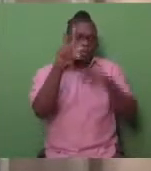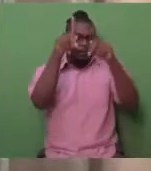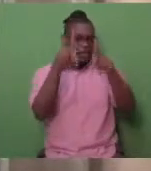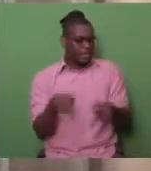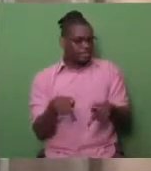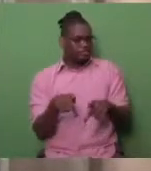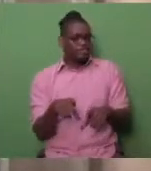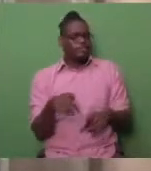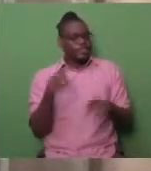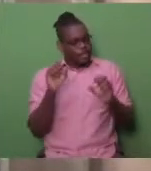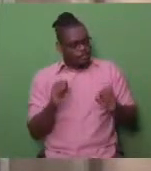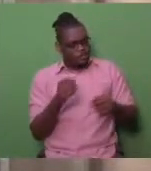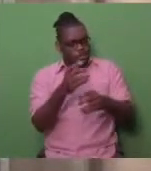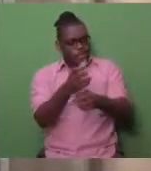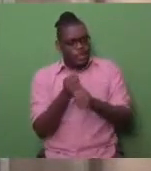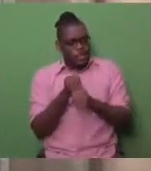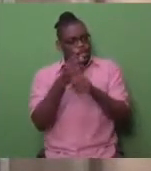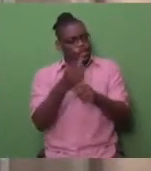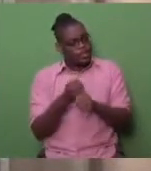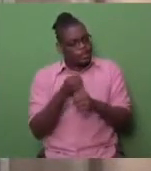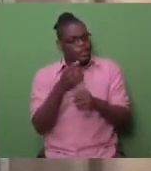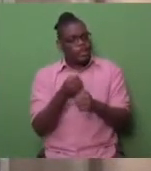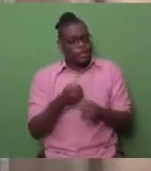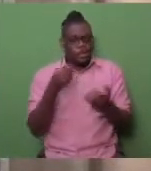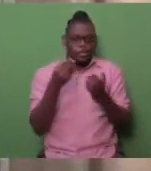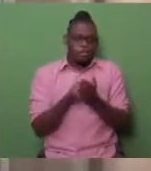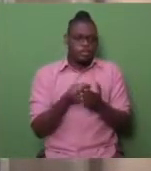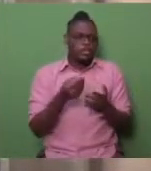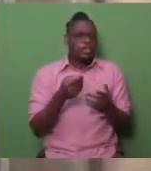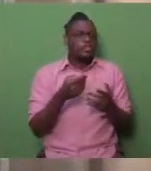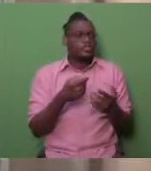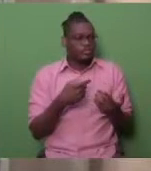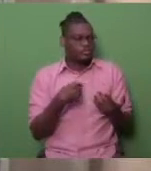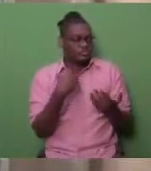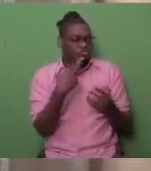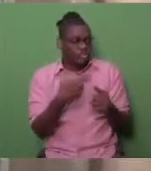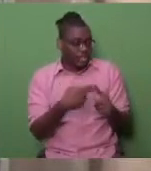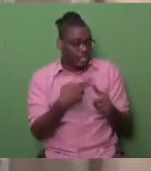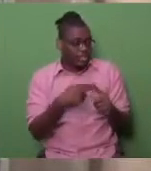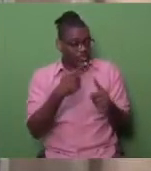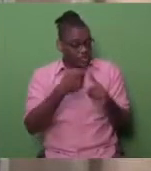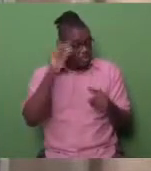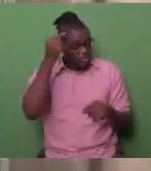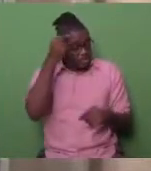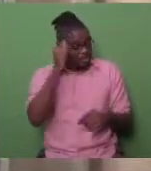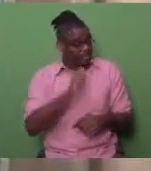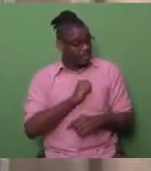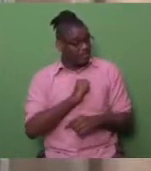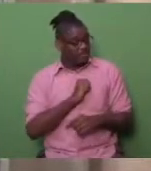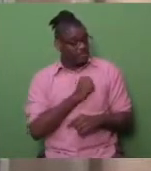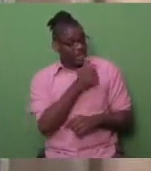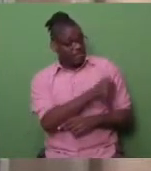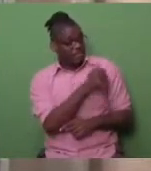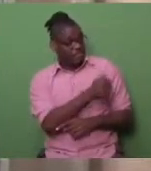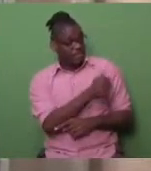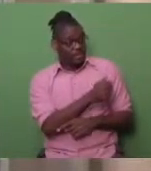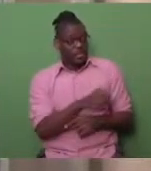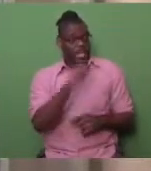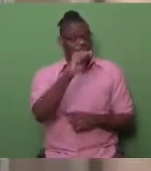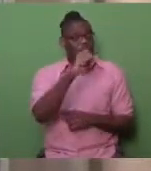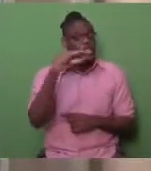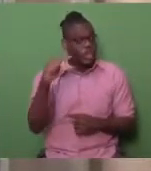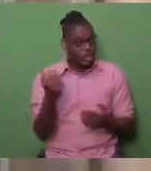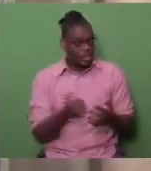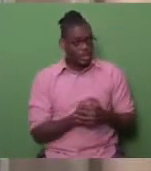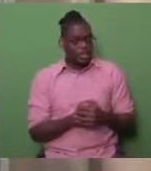position of Minister of Everything, because in this arrangement, the Attorney General, as a member of the government, is a tenant as well as a